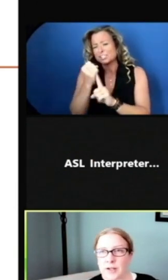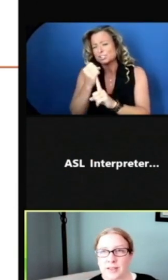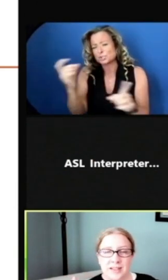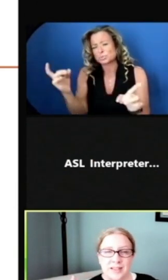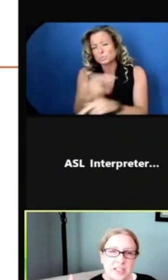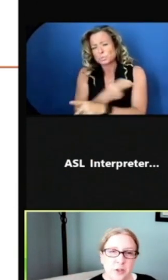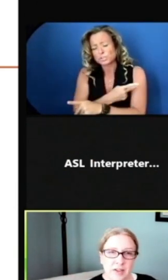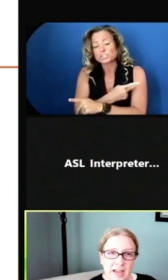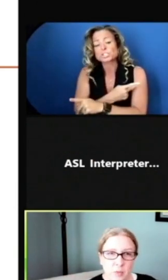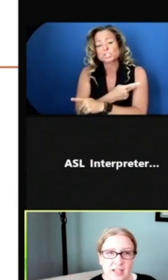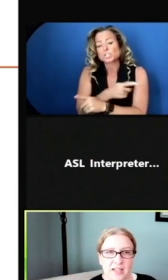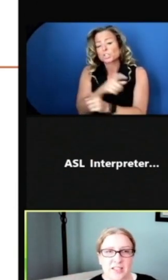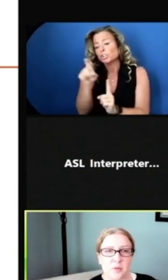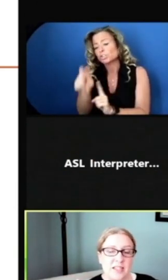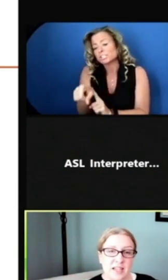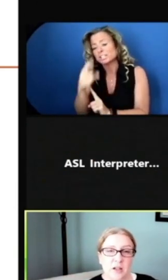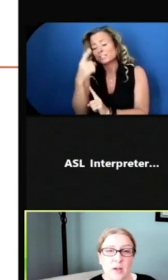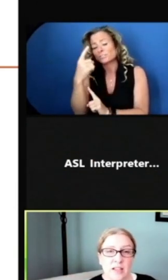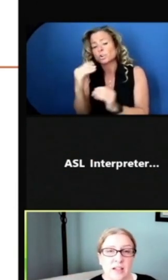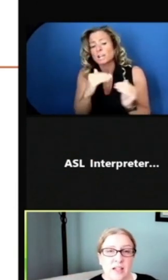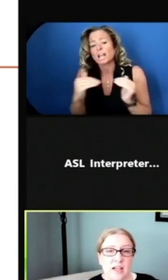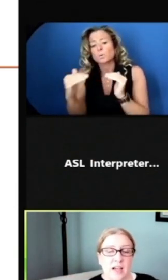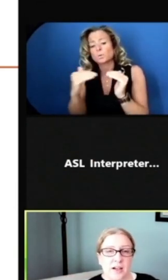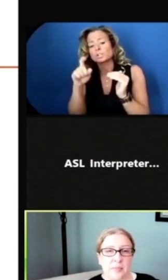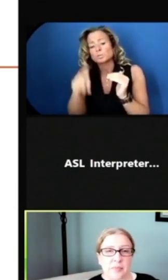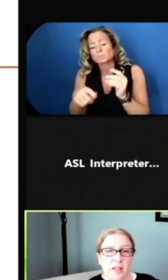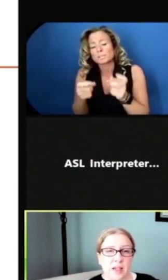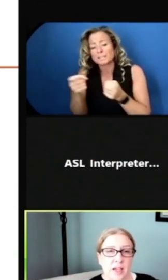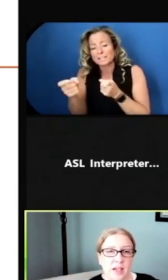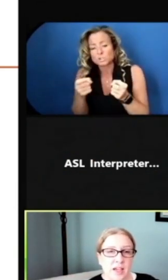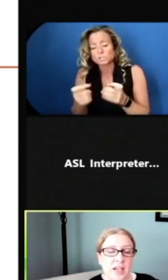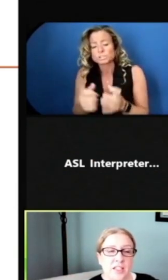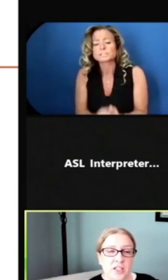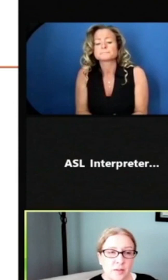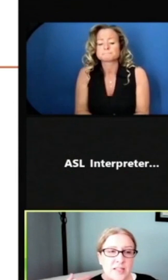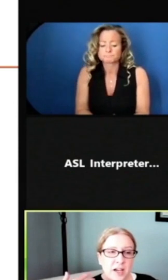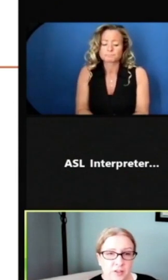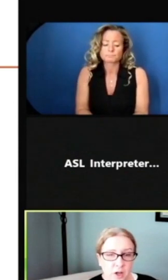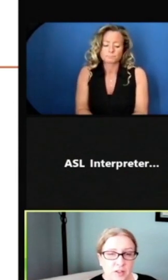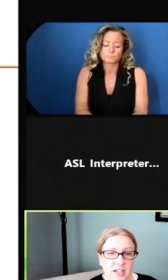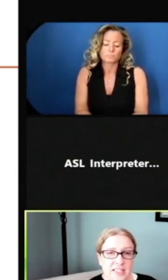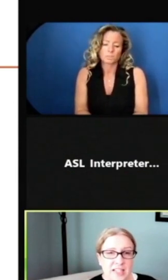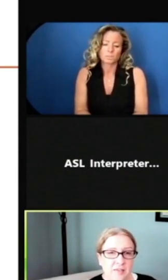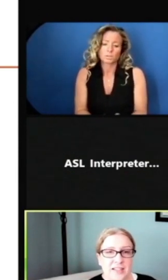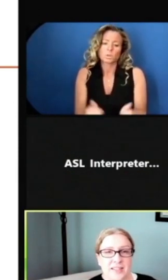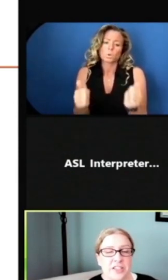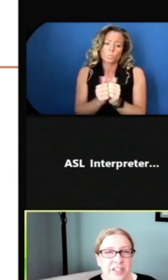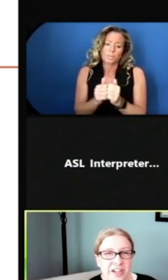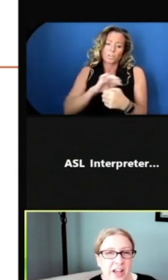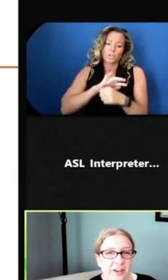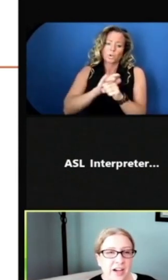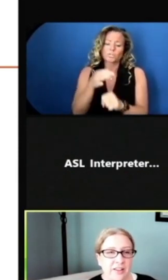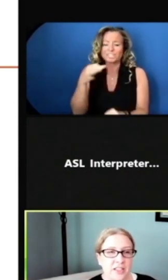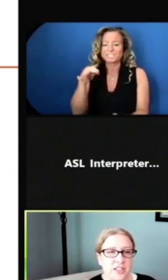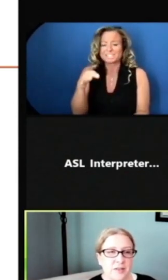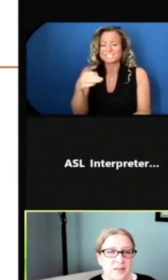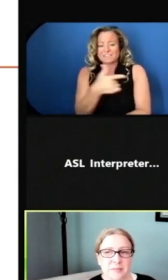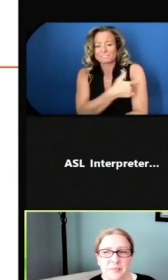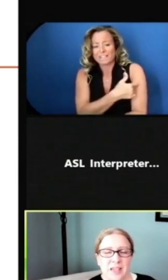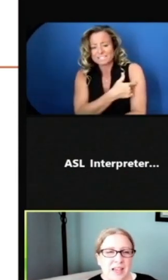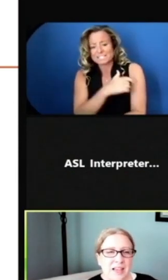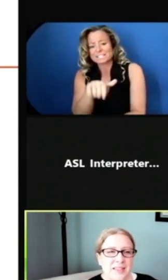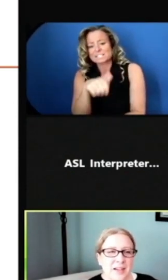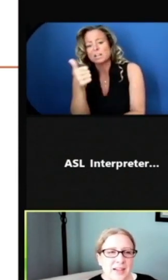need for this issue of equity to be dealt with in terms of COVID-19 vaccination and other health